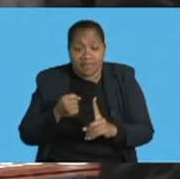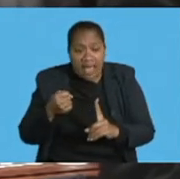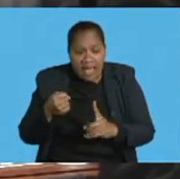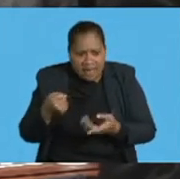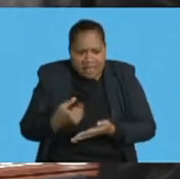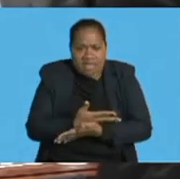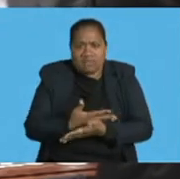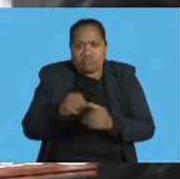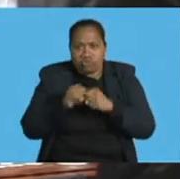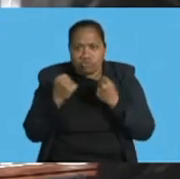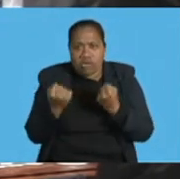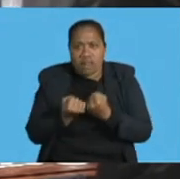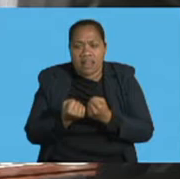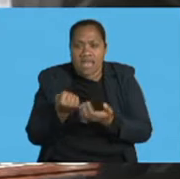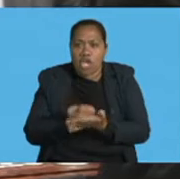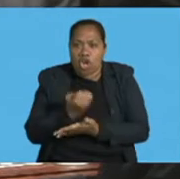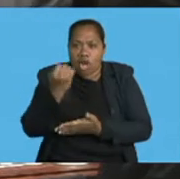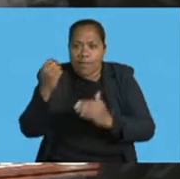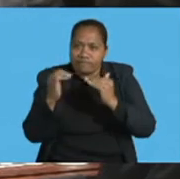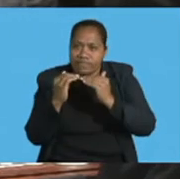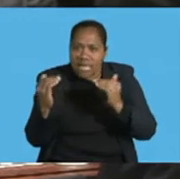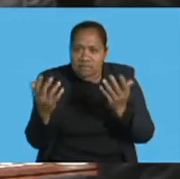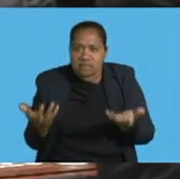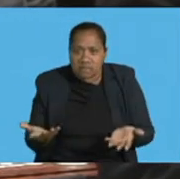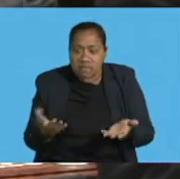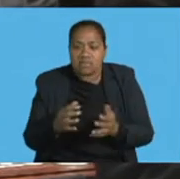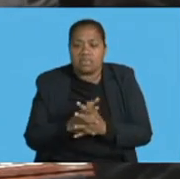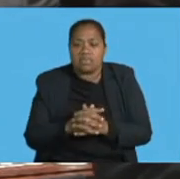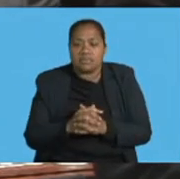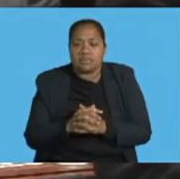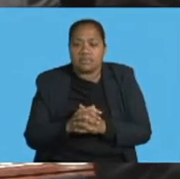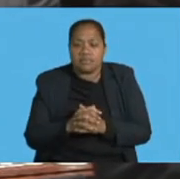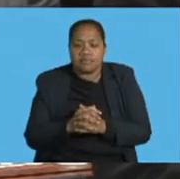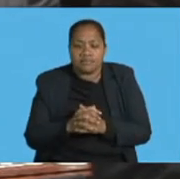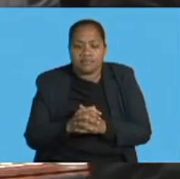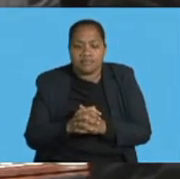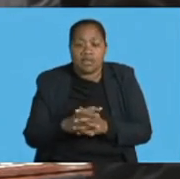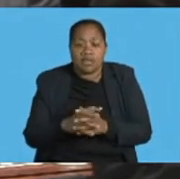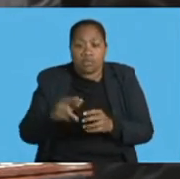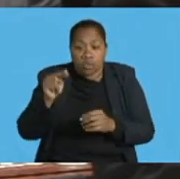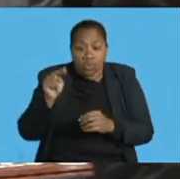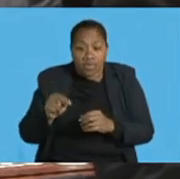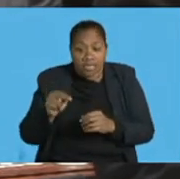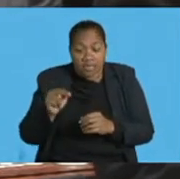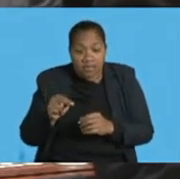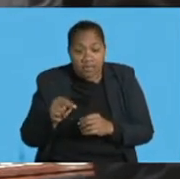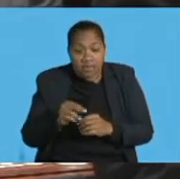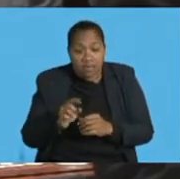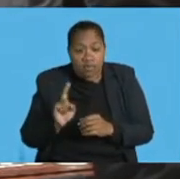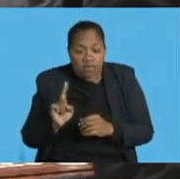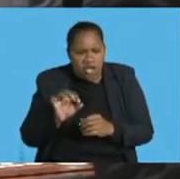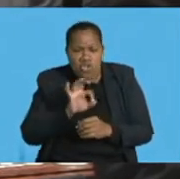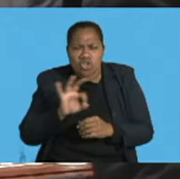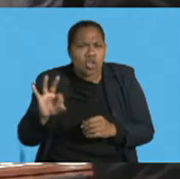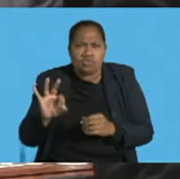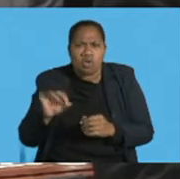status of the country. We have to do a lot in terms of protecting our waterways, not only to take